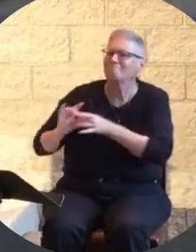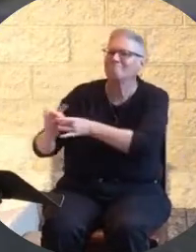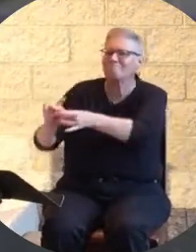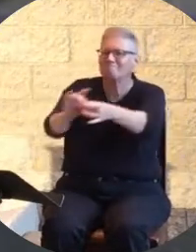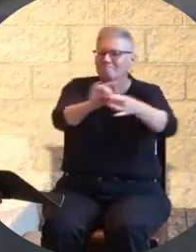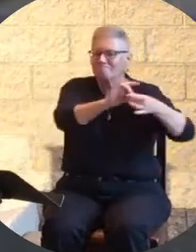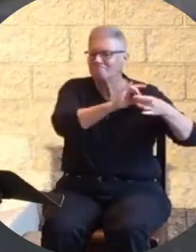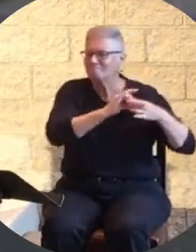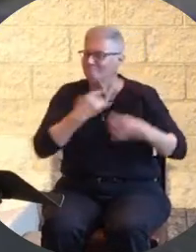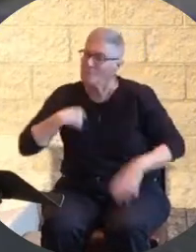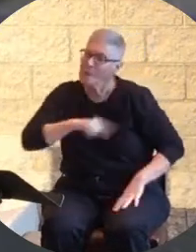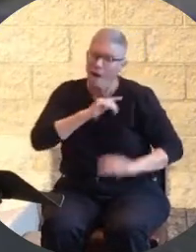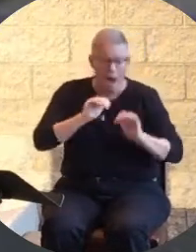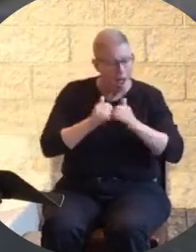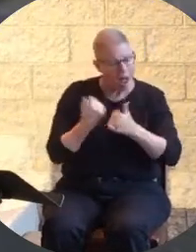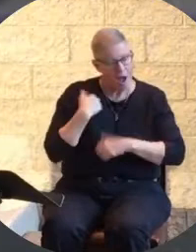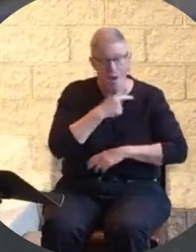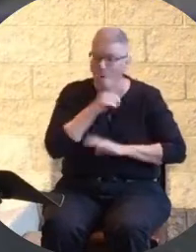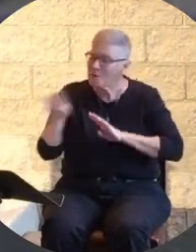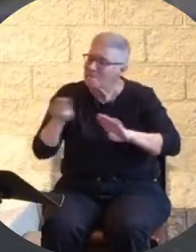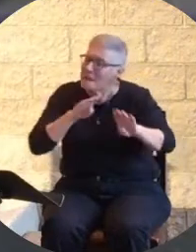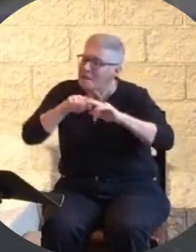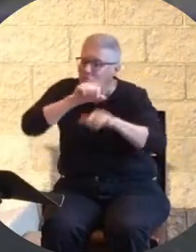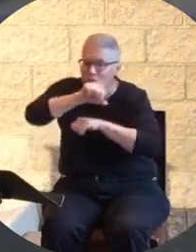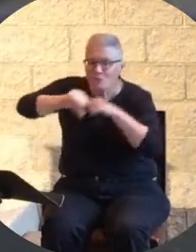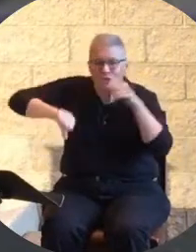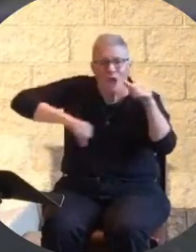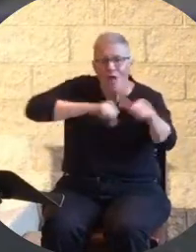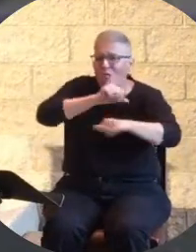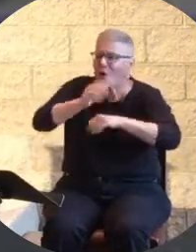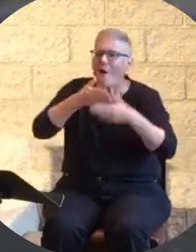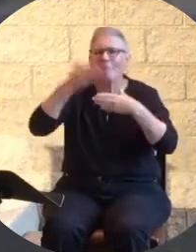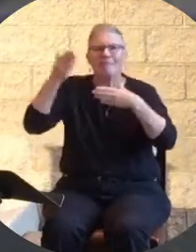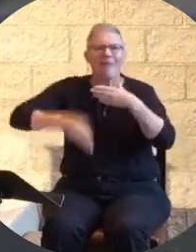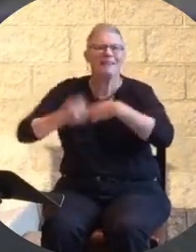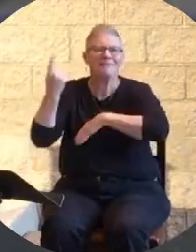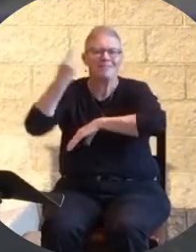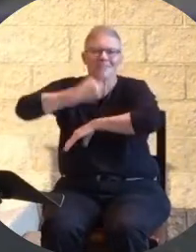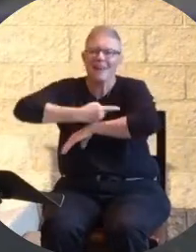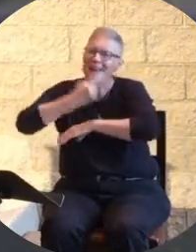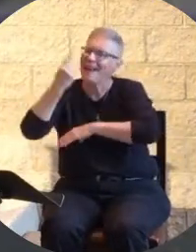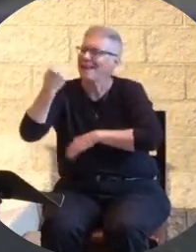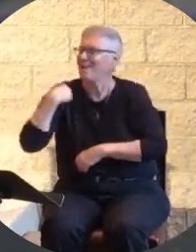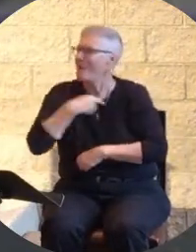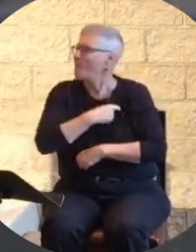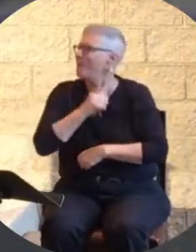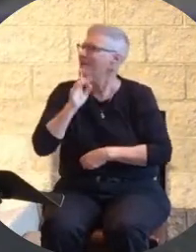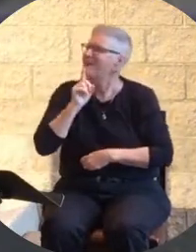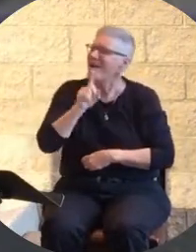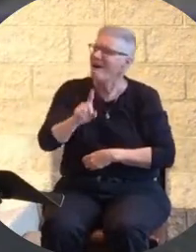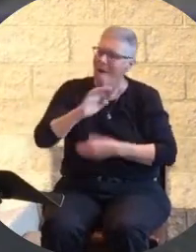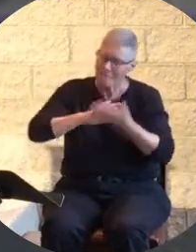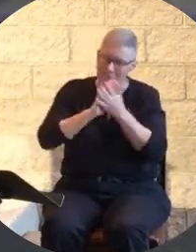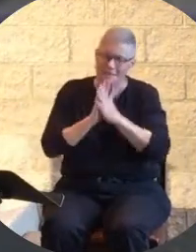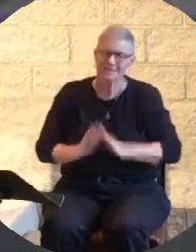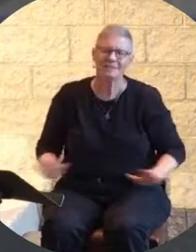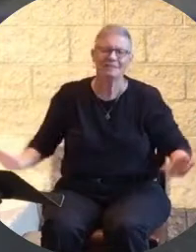we are how we treat each other when the day is done. We are